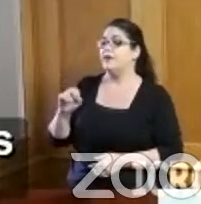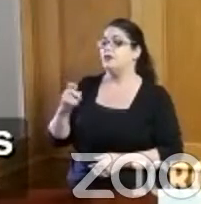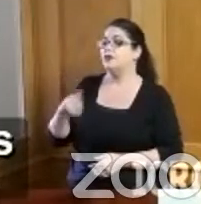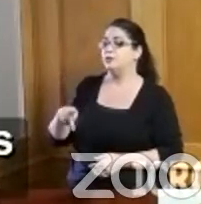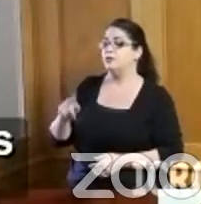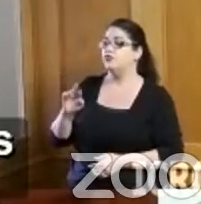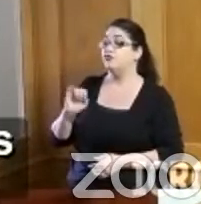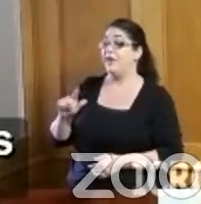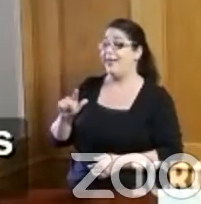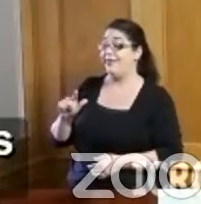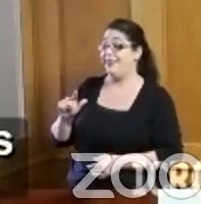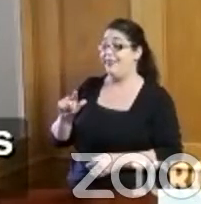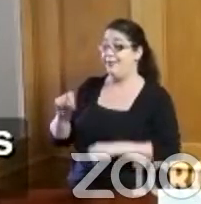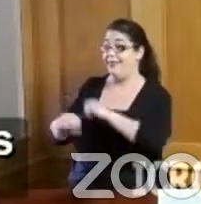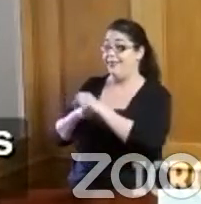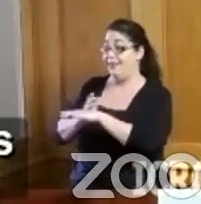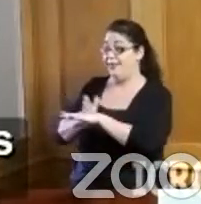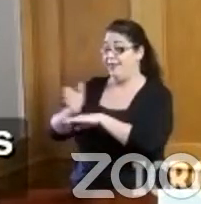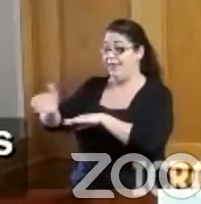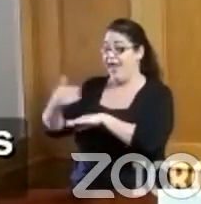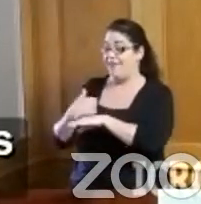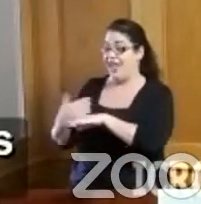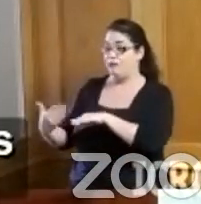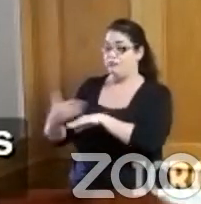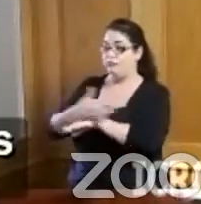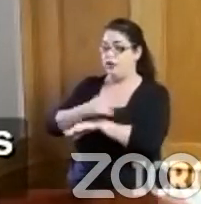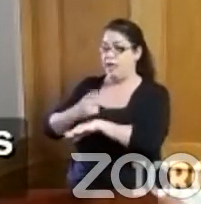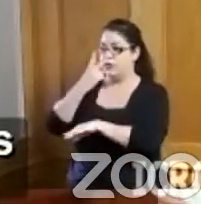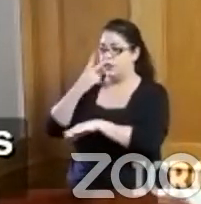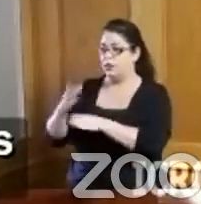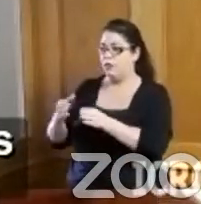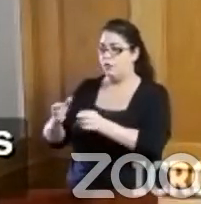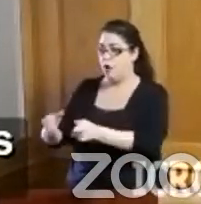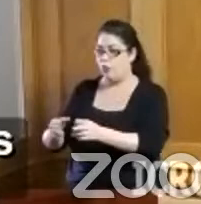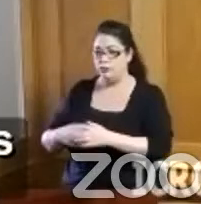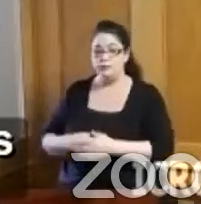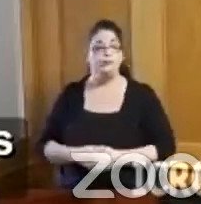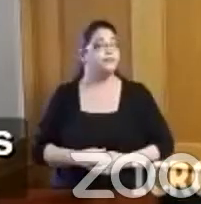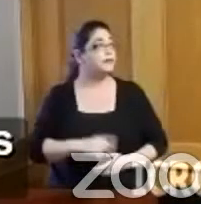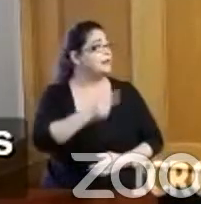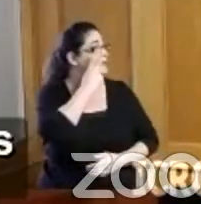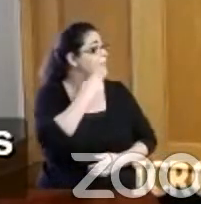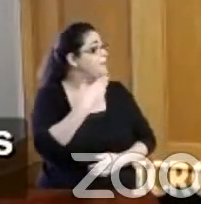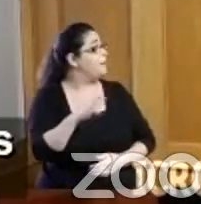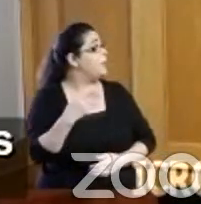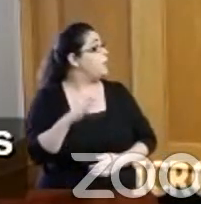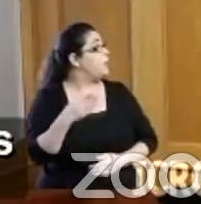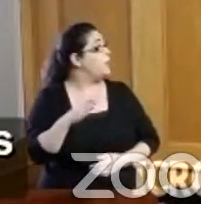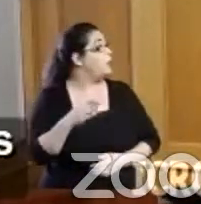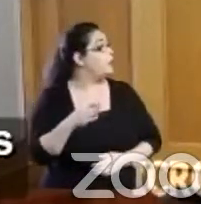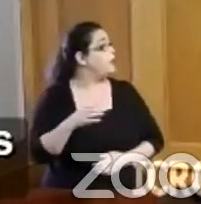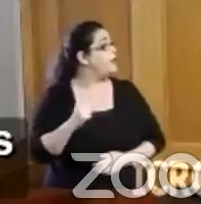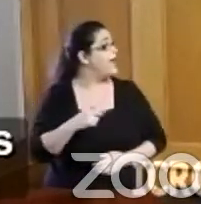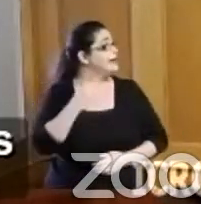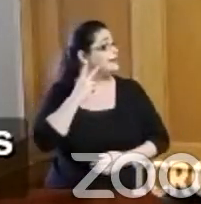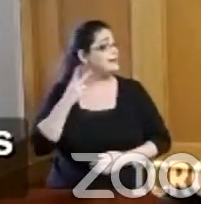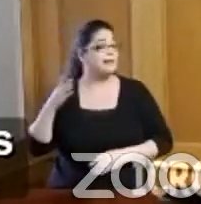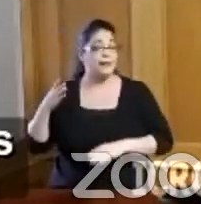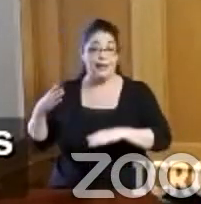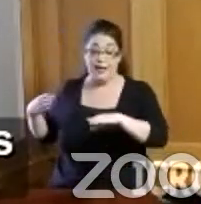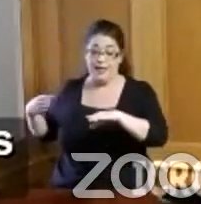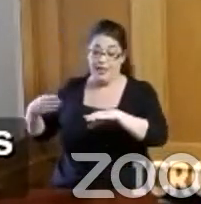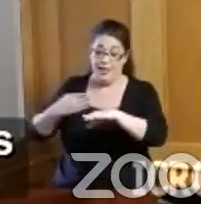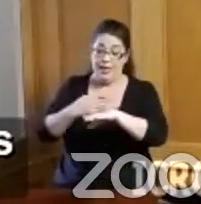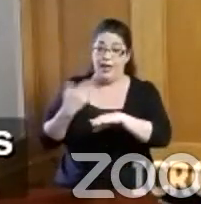is a road that would cross that. So you kind of see right to the right of all the blue lots where the main road comes down from Harrison and goes into